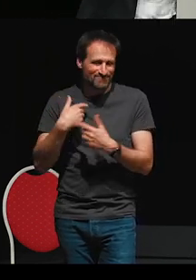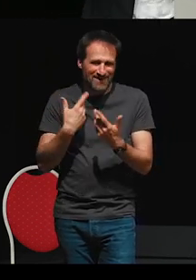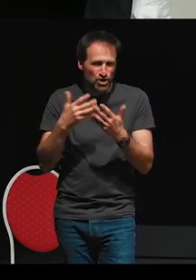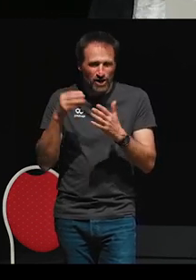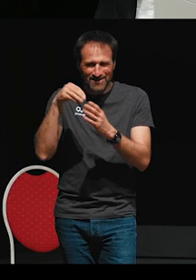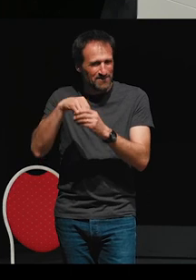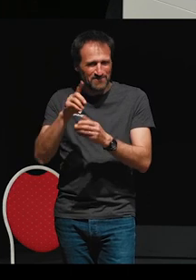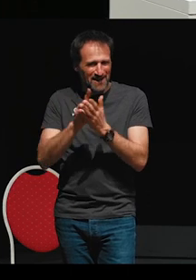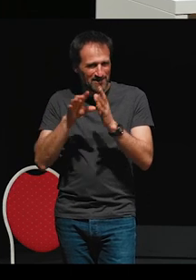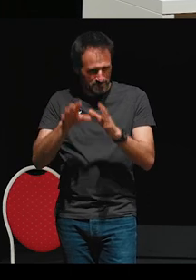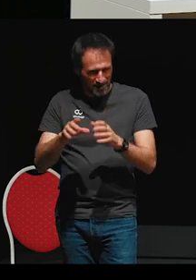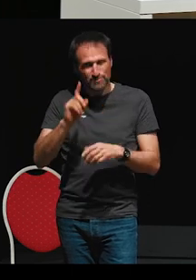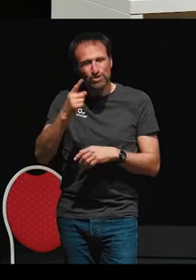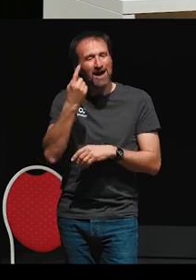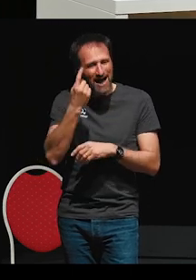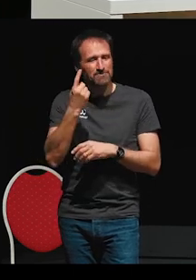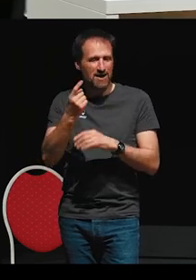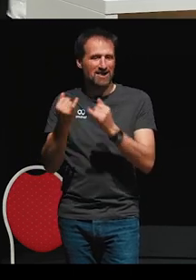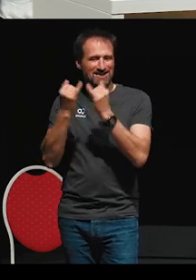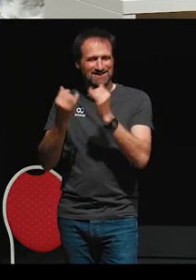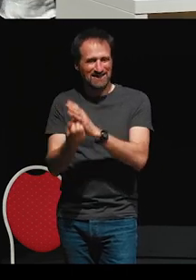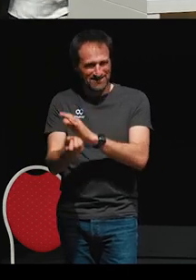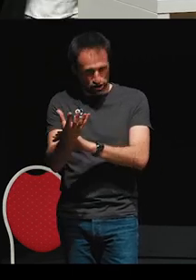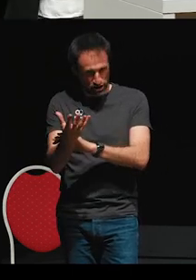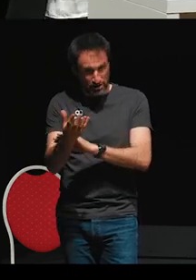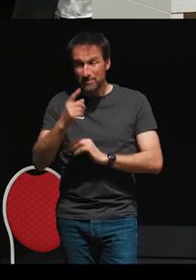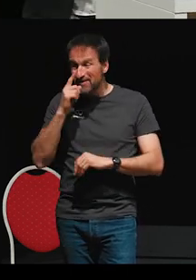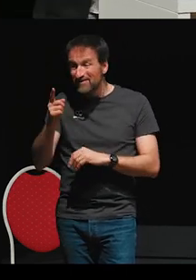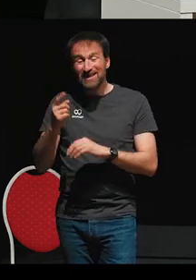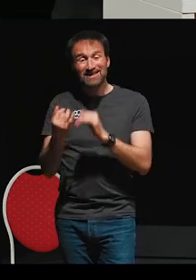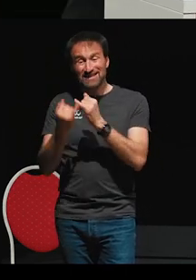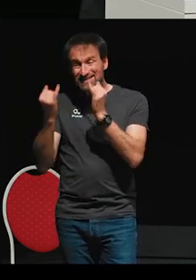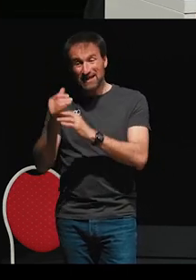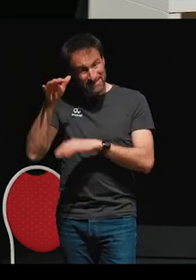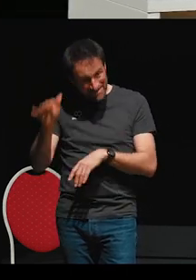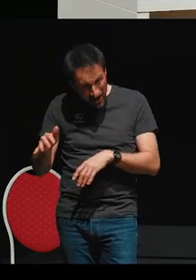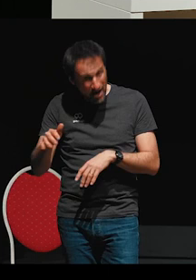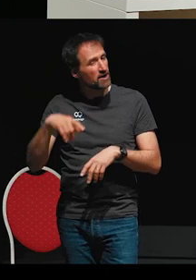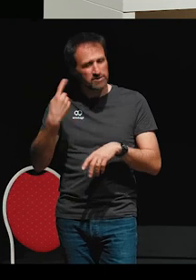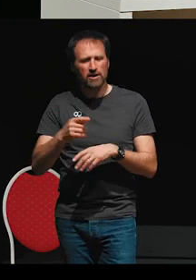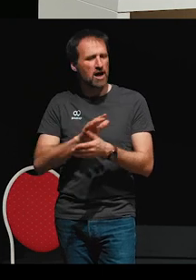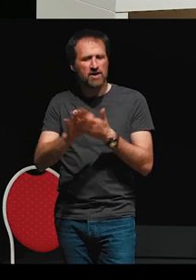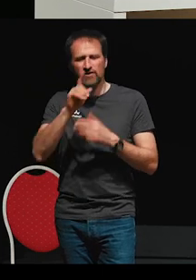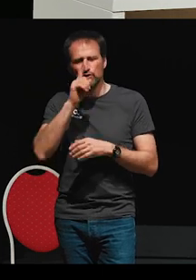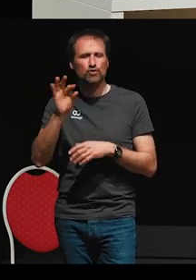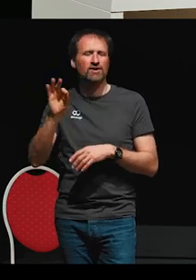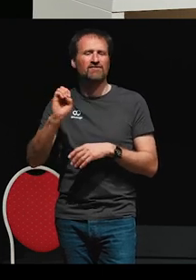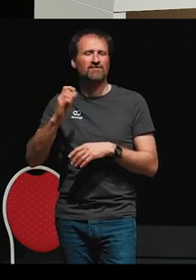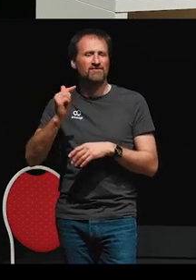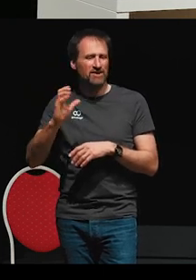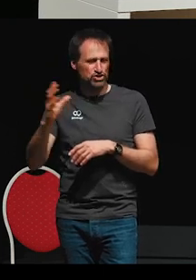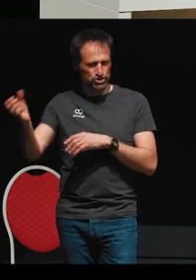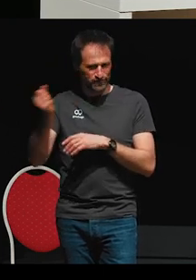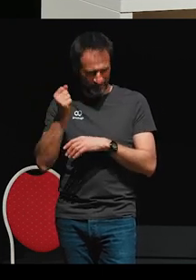But if, you know, that instance exists, I just fetch it. All right, so and when that instance exists, I set the